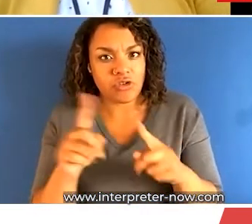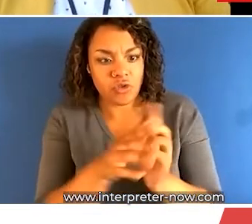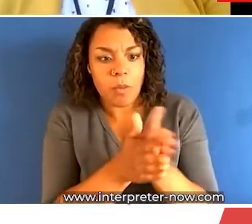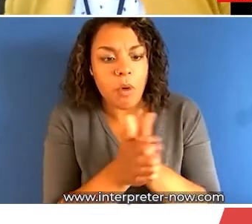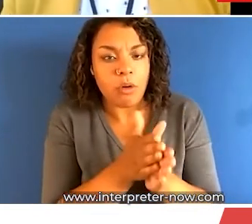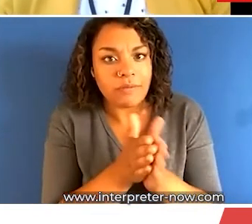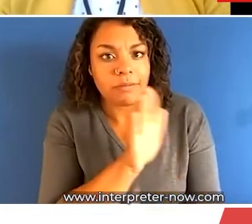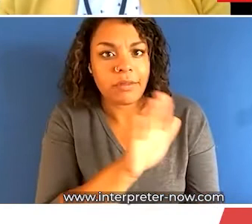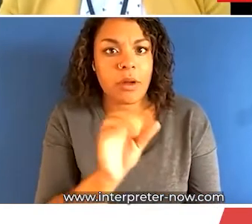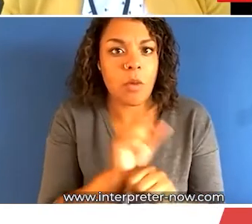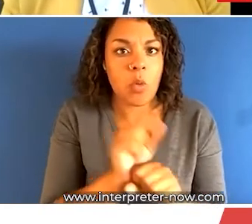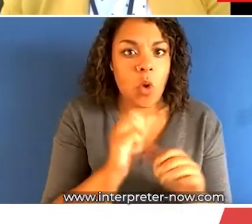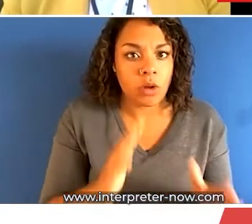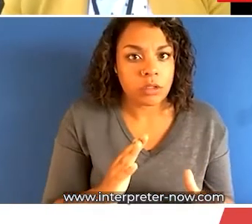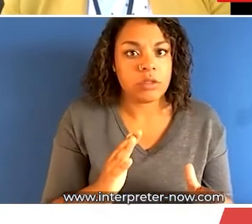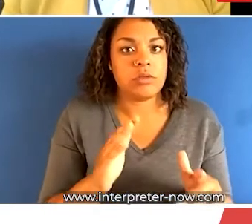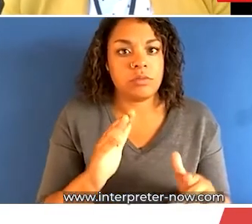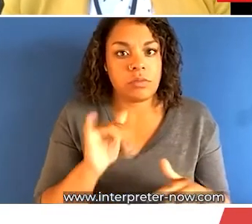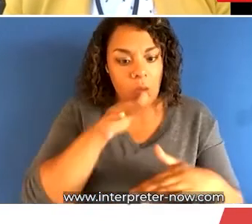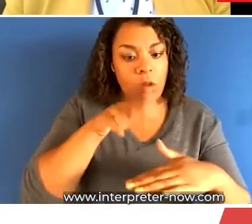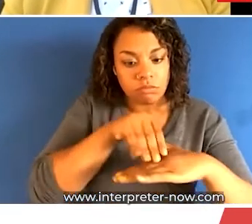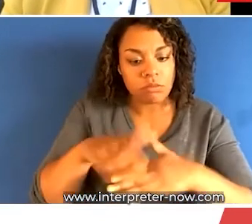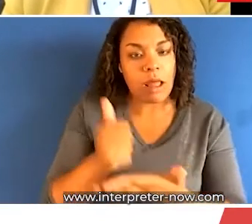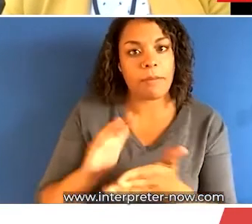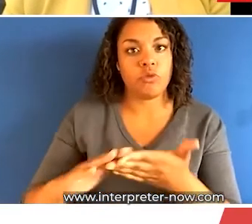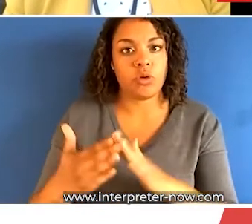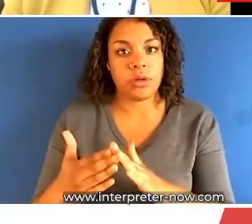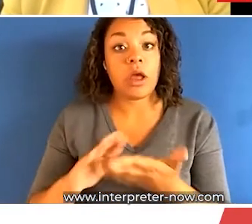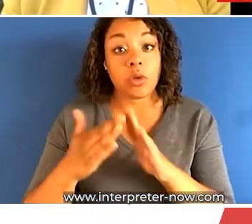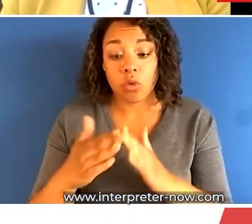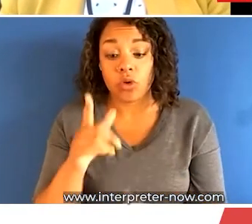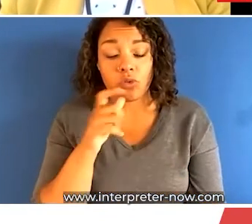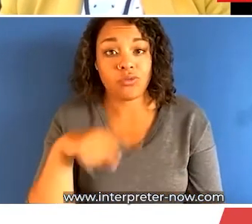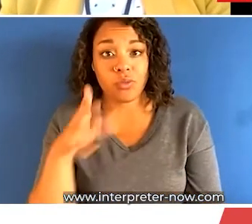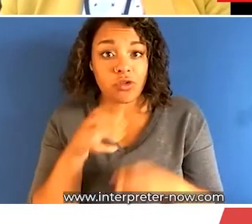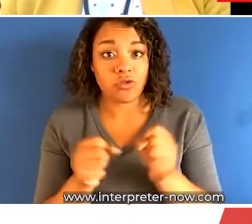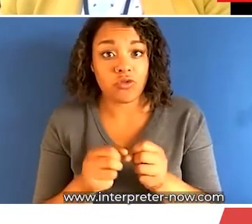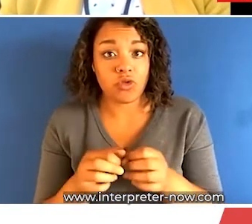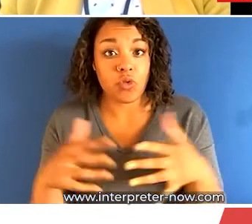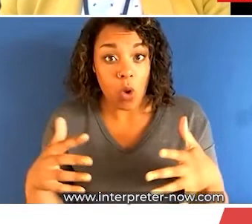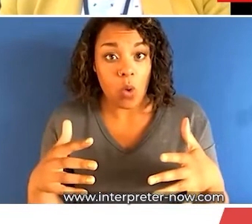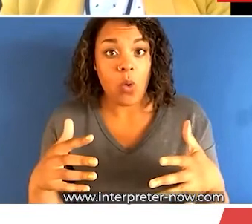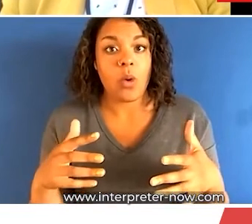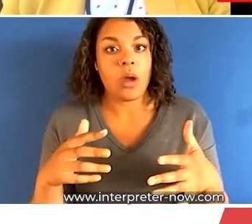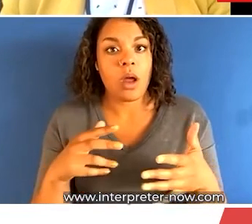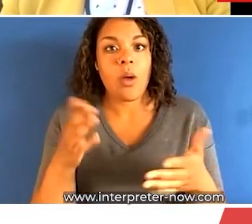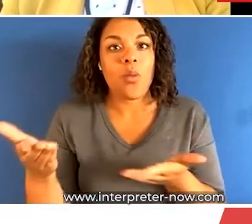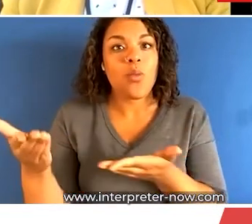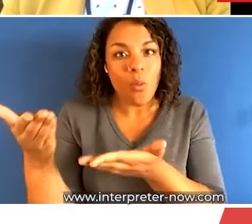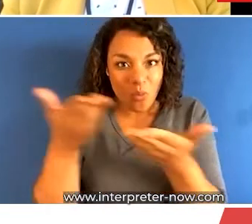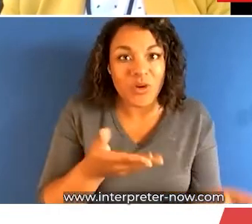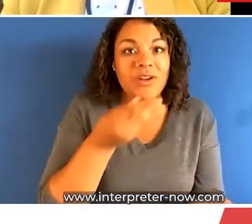employees to help the community. A community that grows brings also wealth to